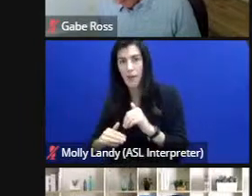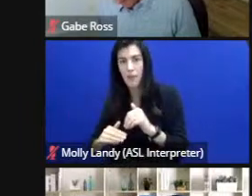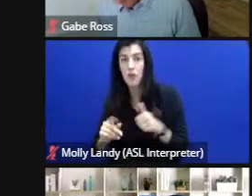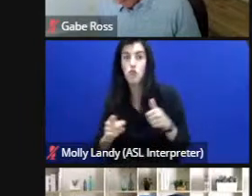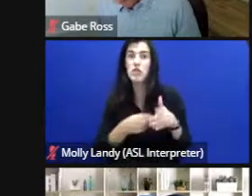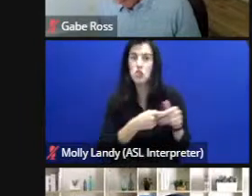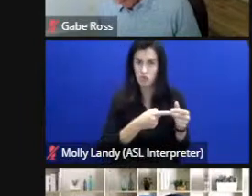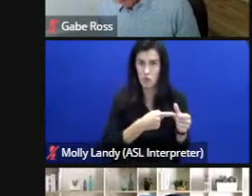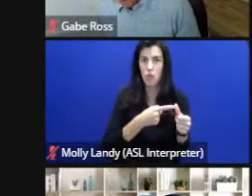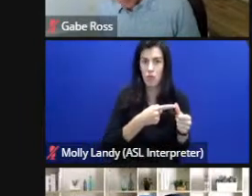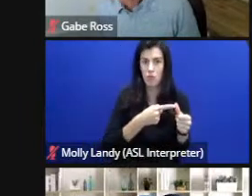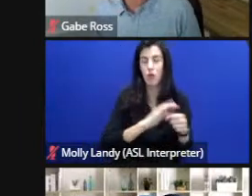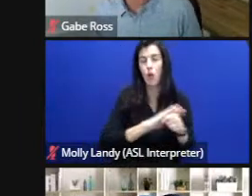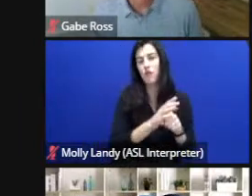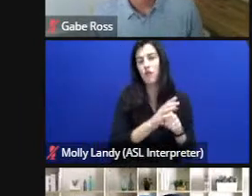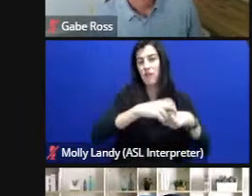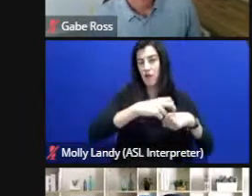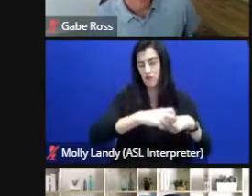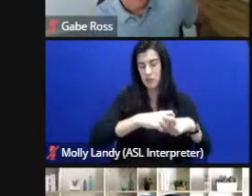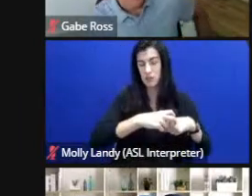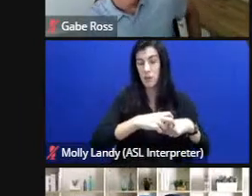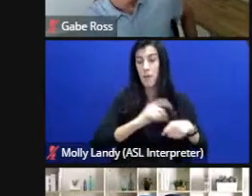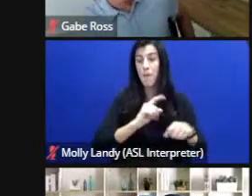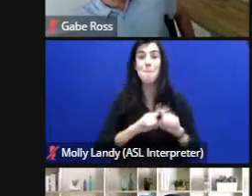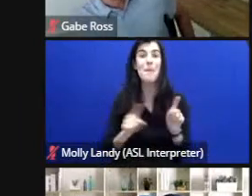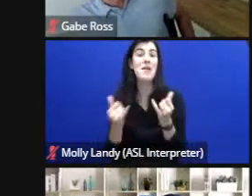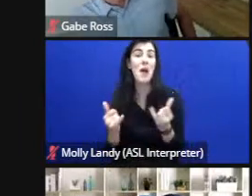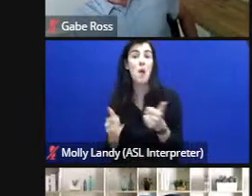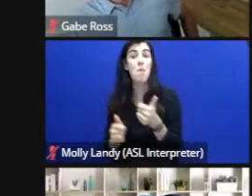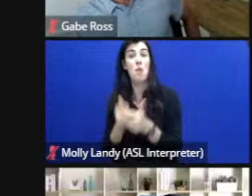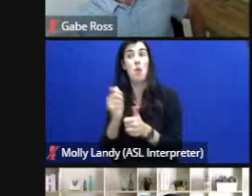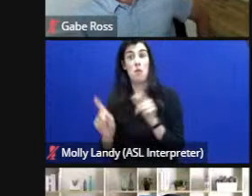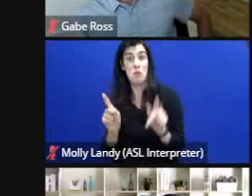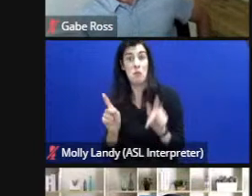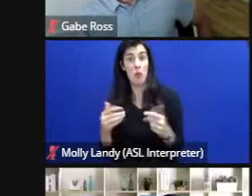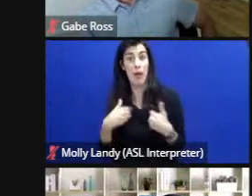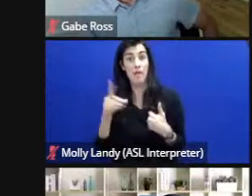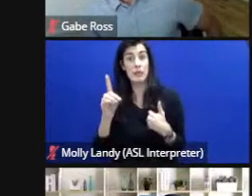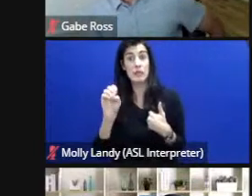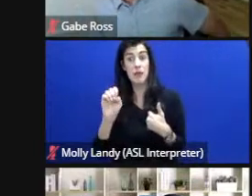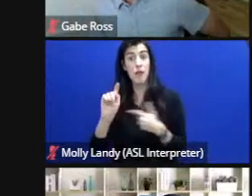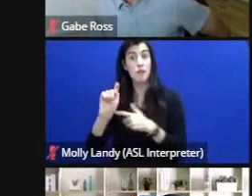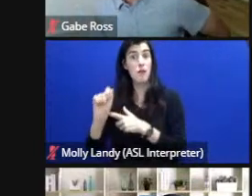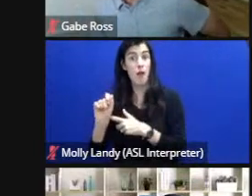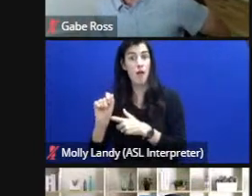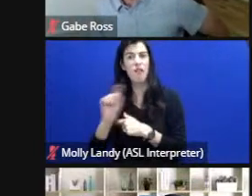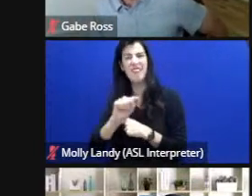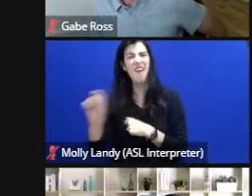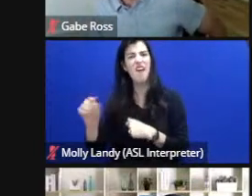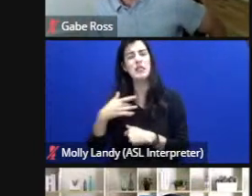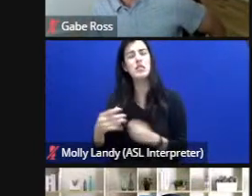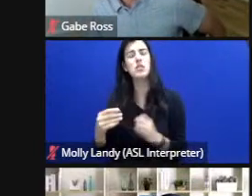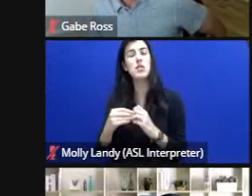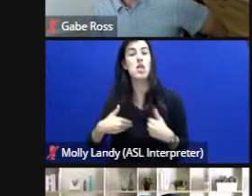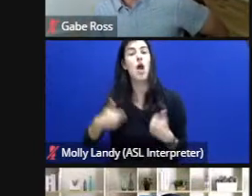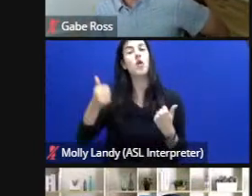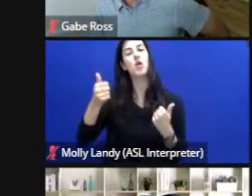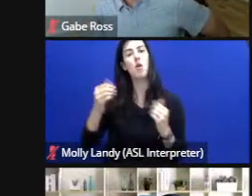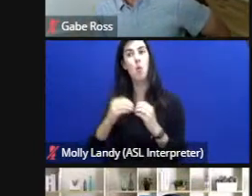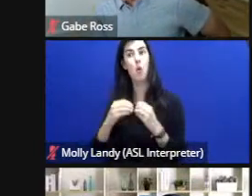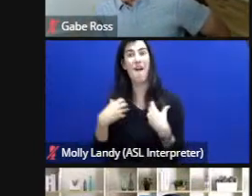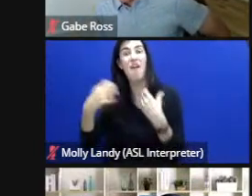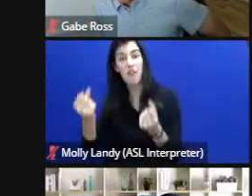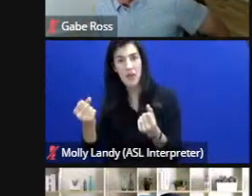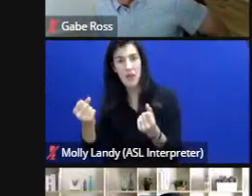did. The folks that are coming down with this virus are younger and tend to be healthier than the people affected during the first wave of the